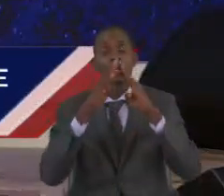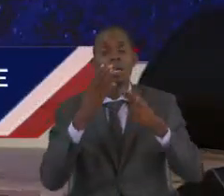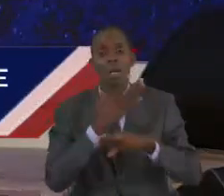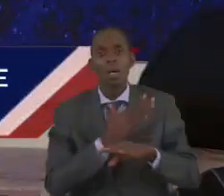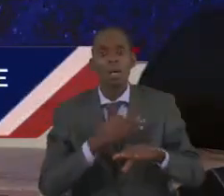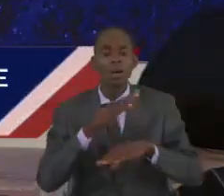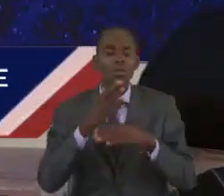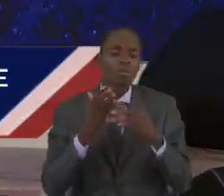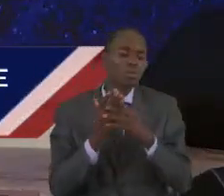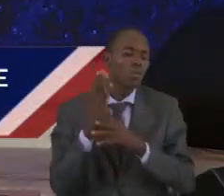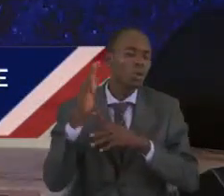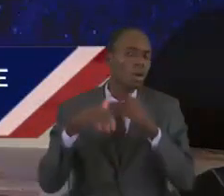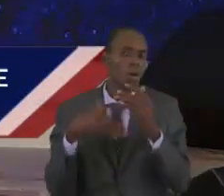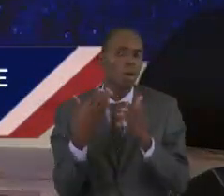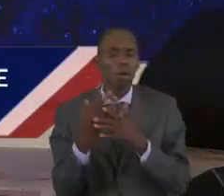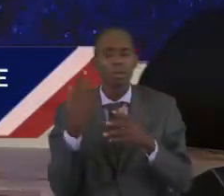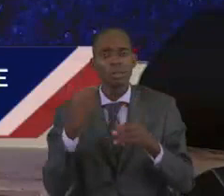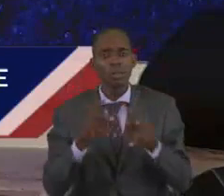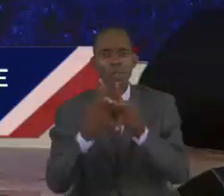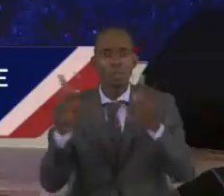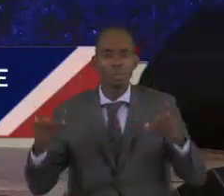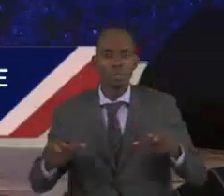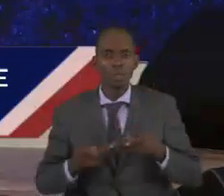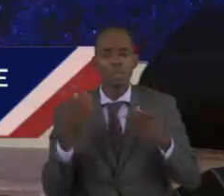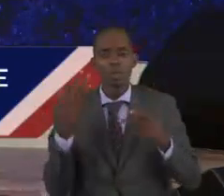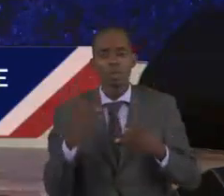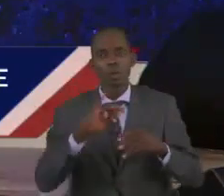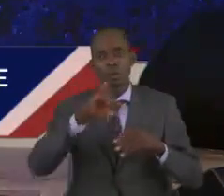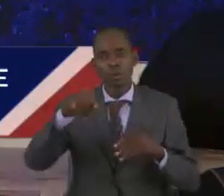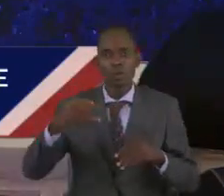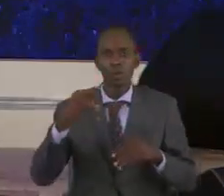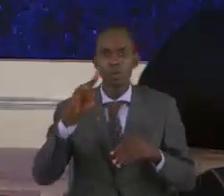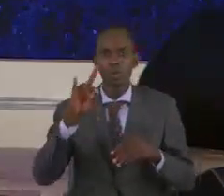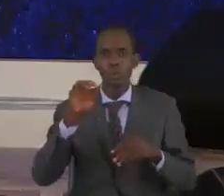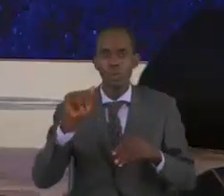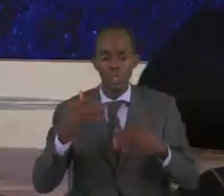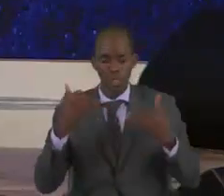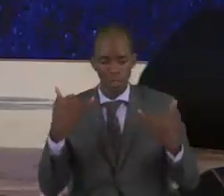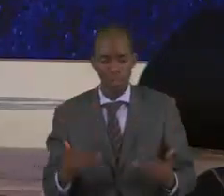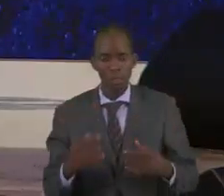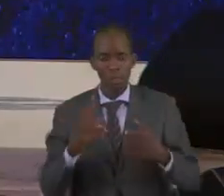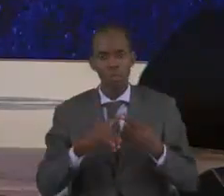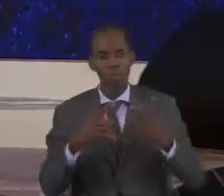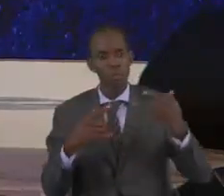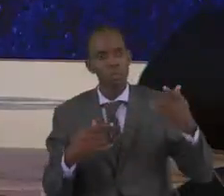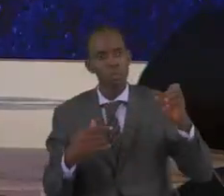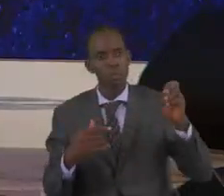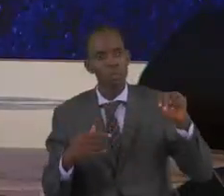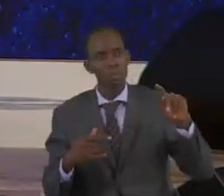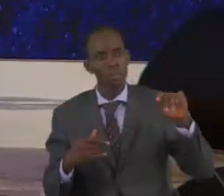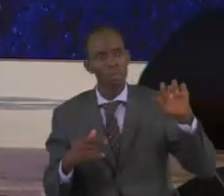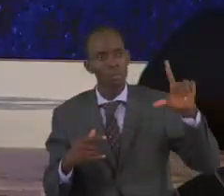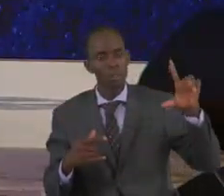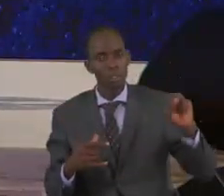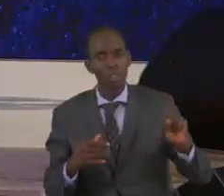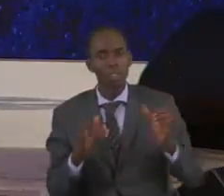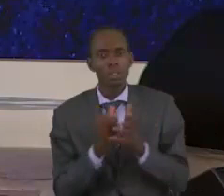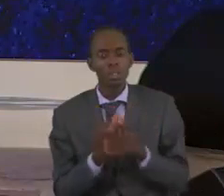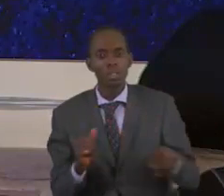all the coast of Judea, and then to the Gentiles, that they